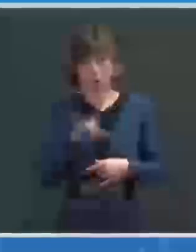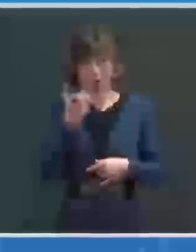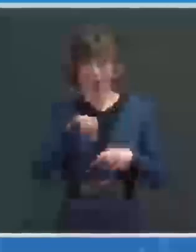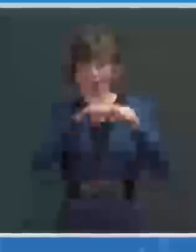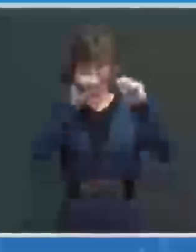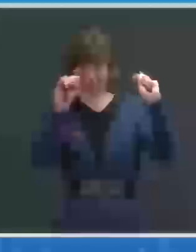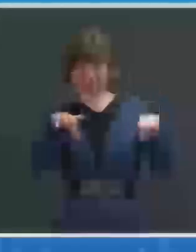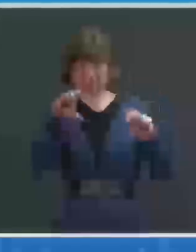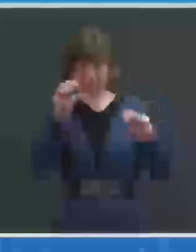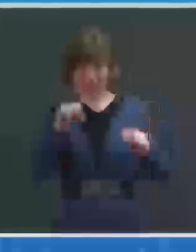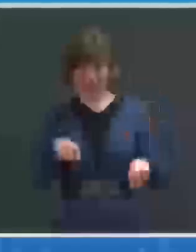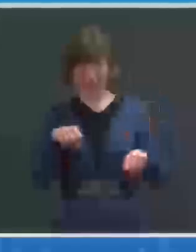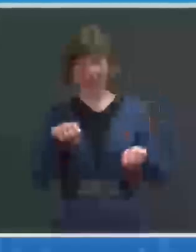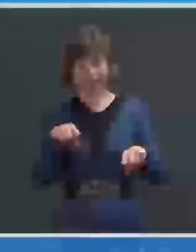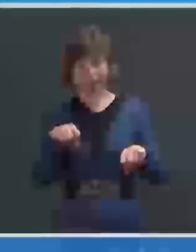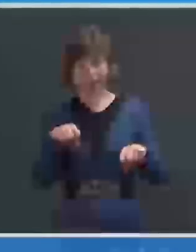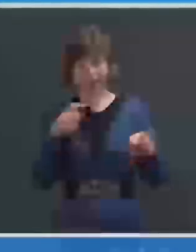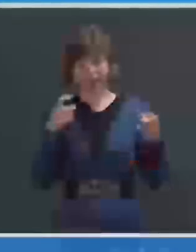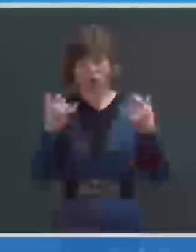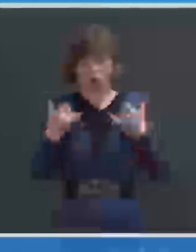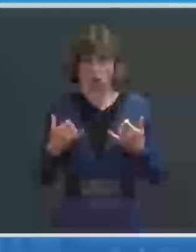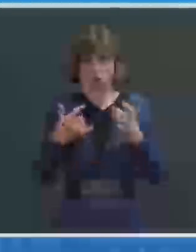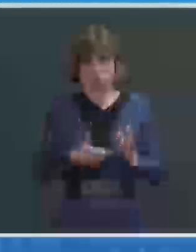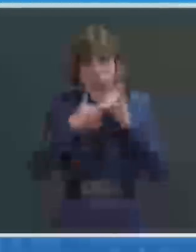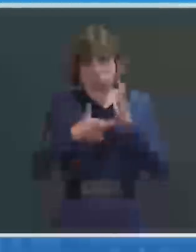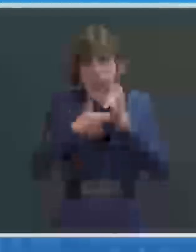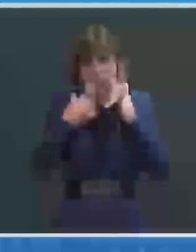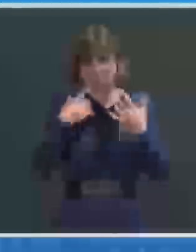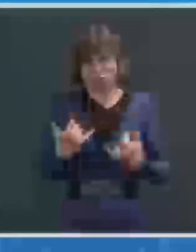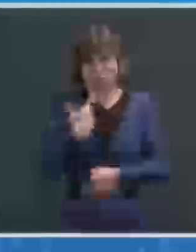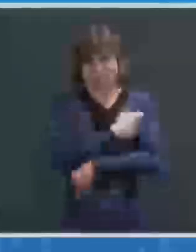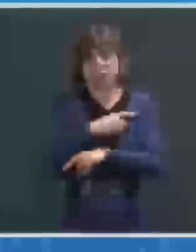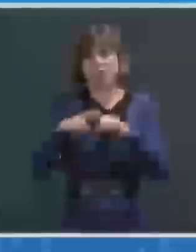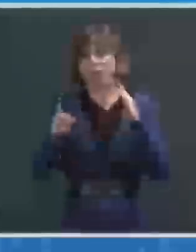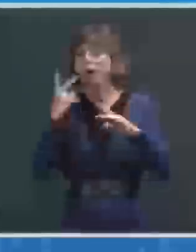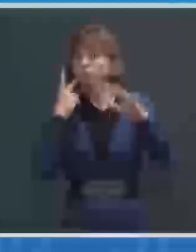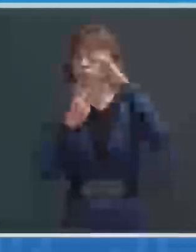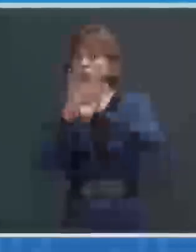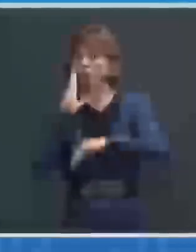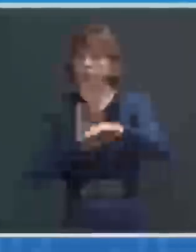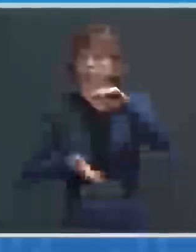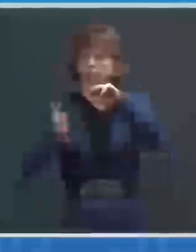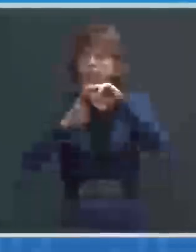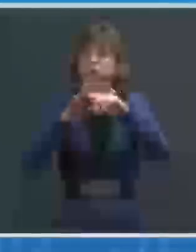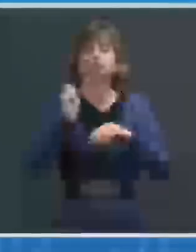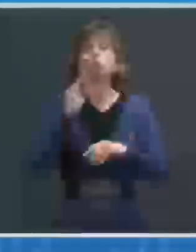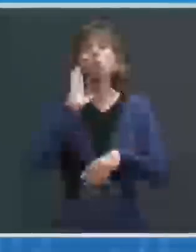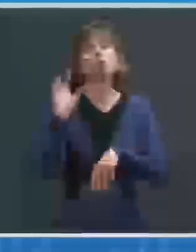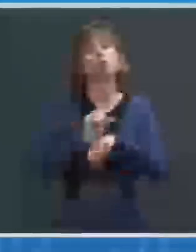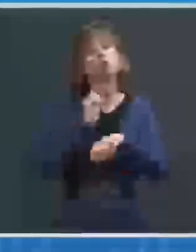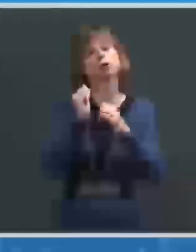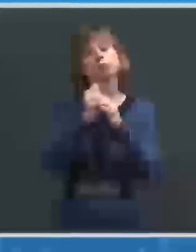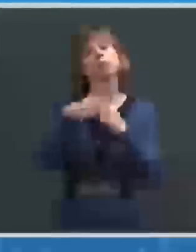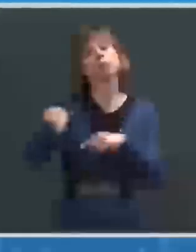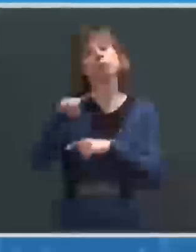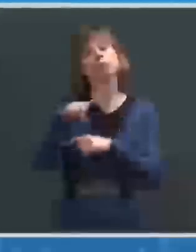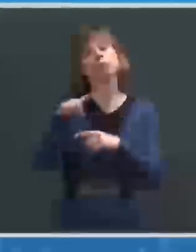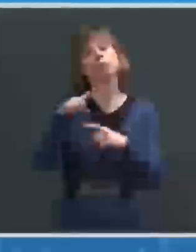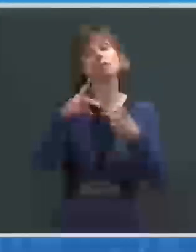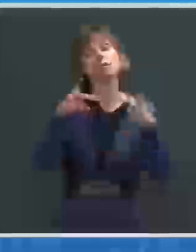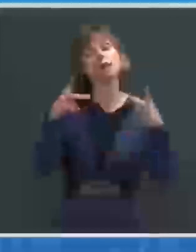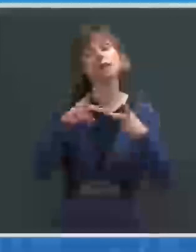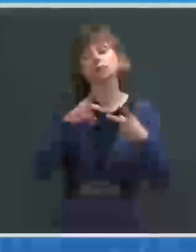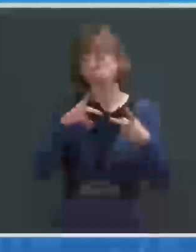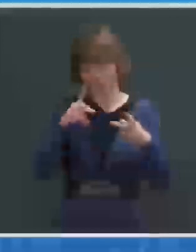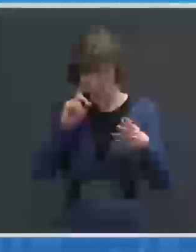the projected demand for people being vaccinated. So we're working with states to improve their health sites so that they